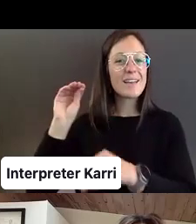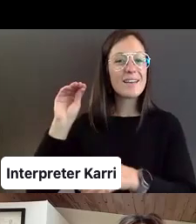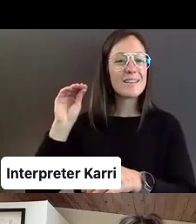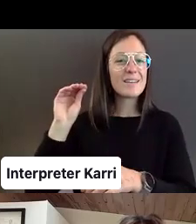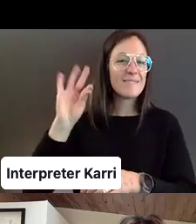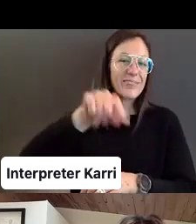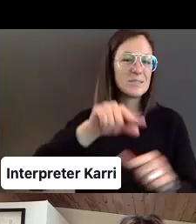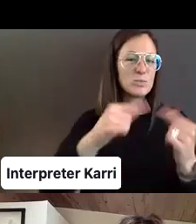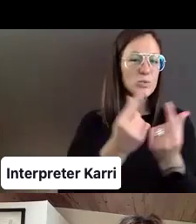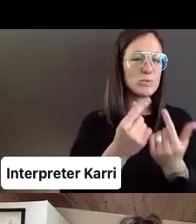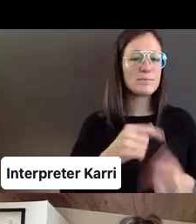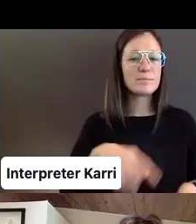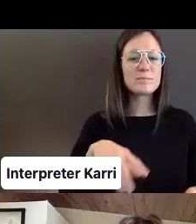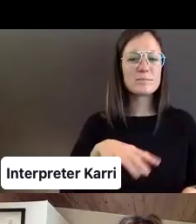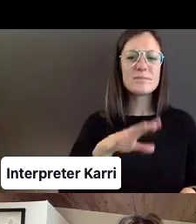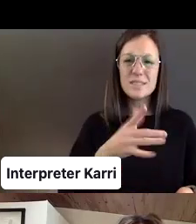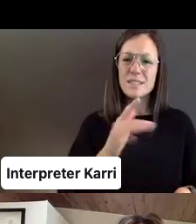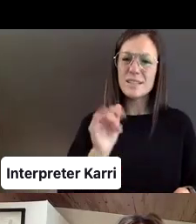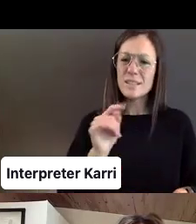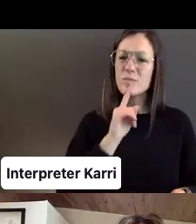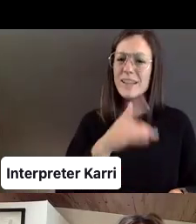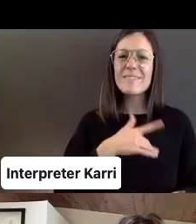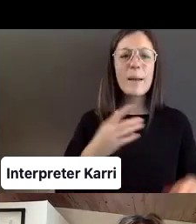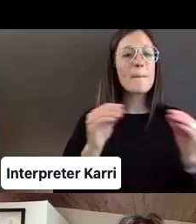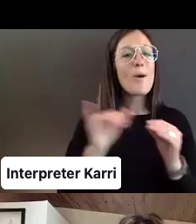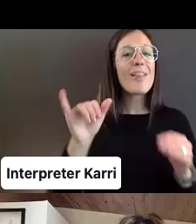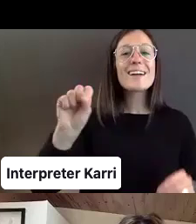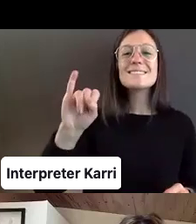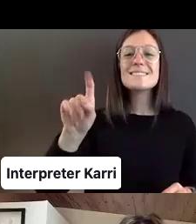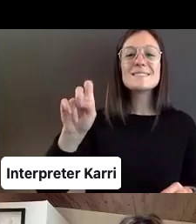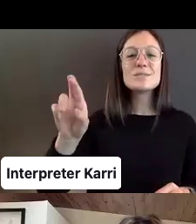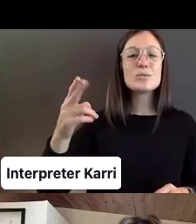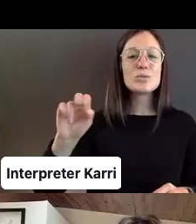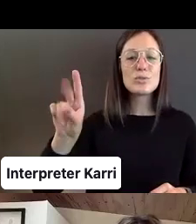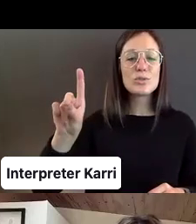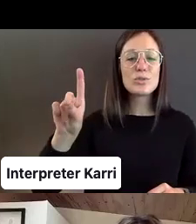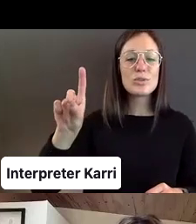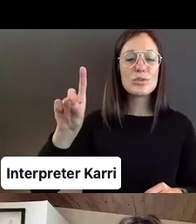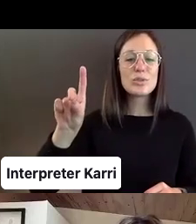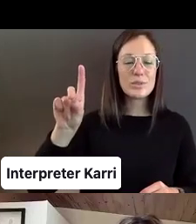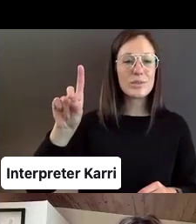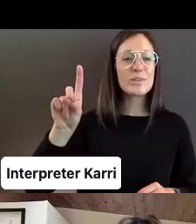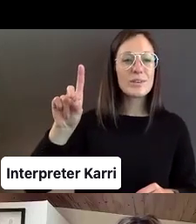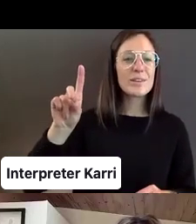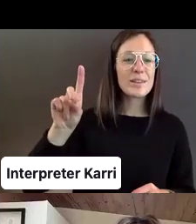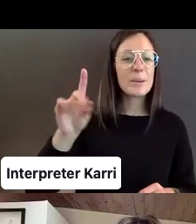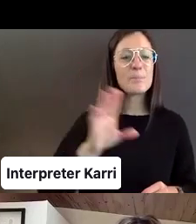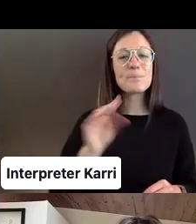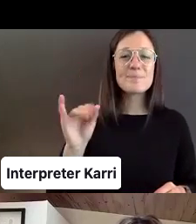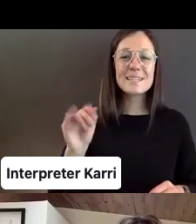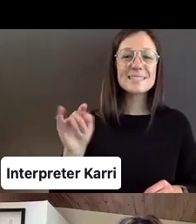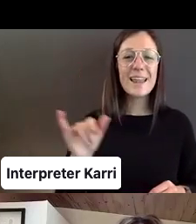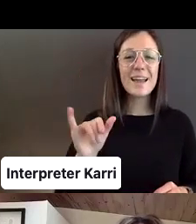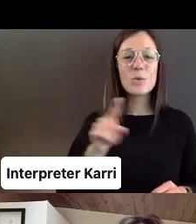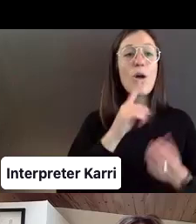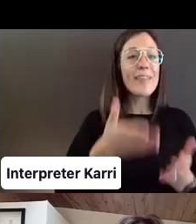this group. It really feels much more like a sisterhood, in that it's like you're there no